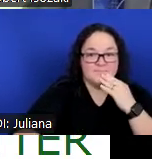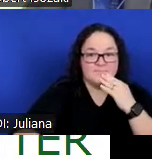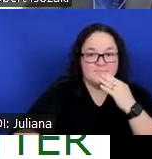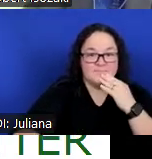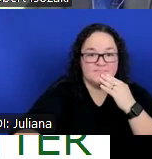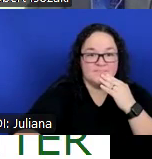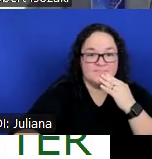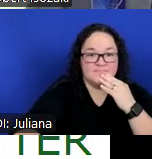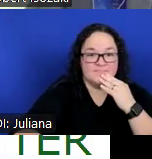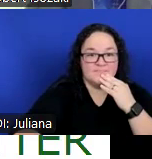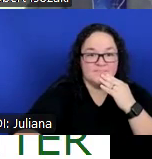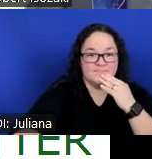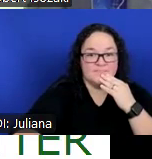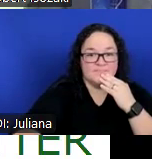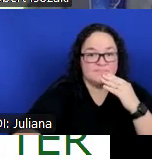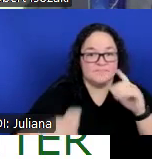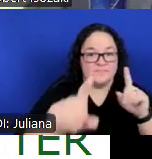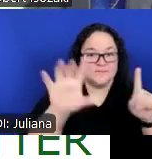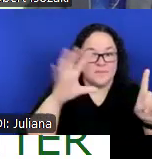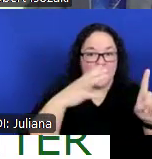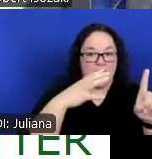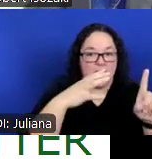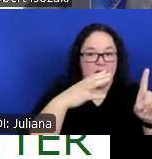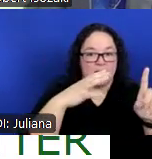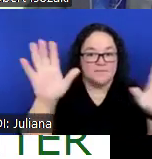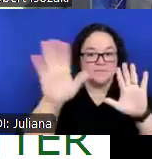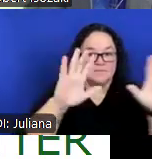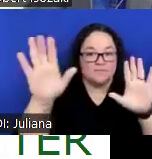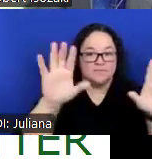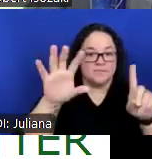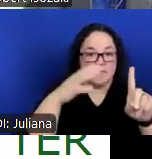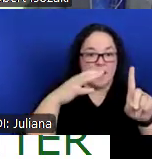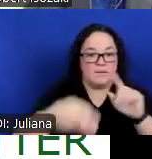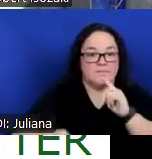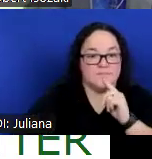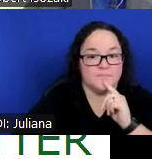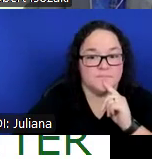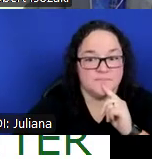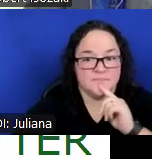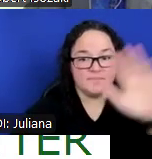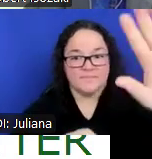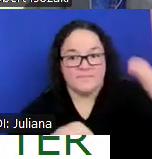sorry, Frank. We're just switching over our interpreters. Forgive me. No problem. Oh.